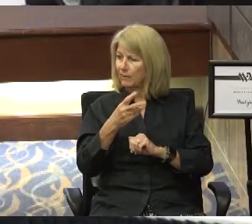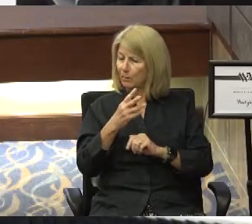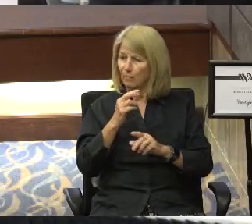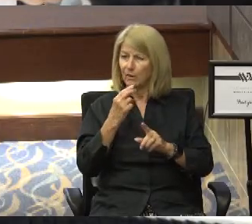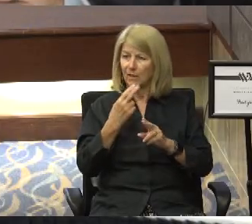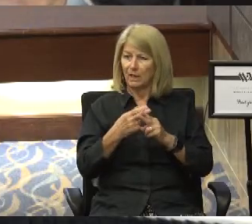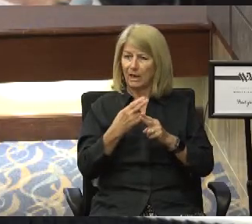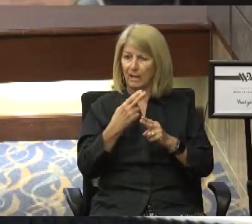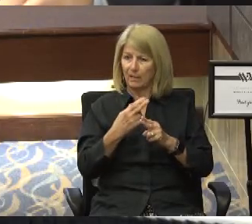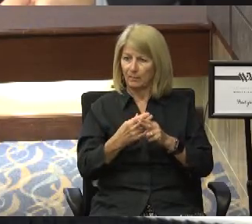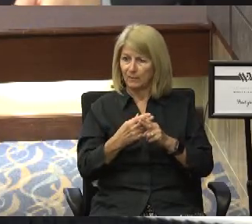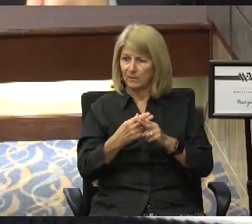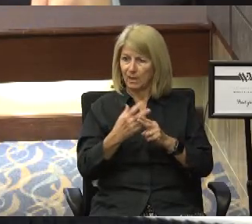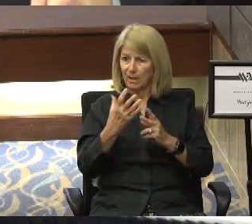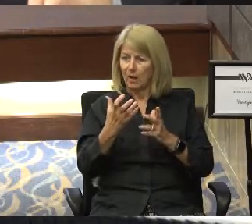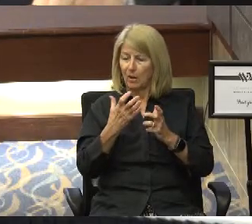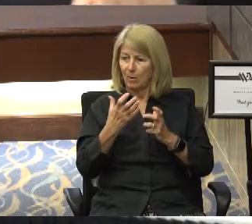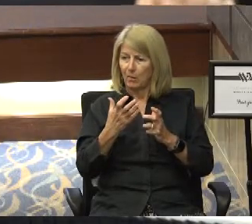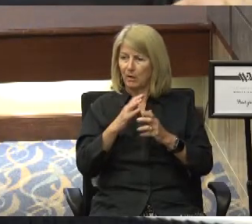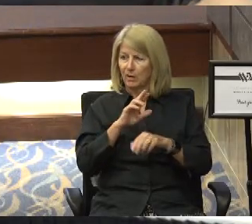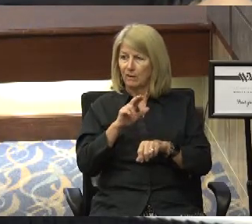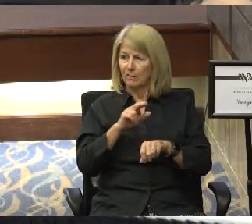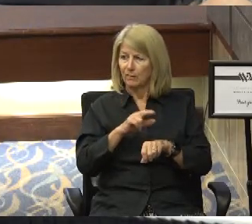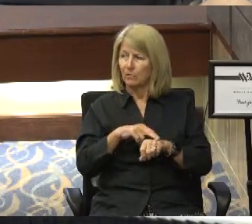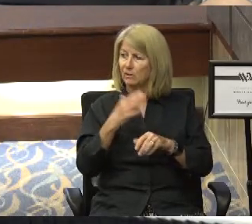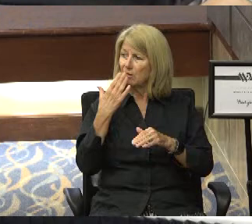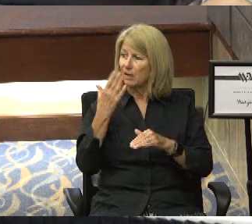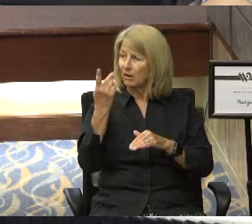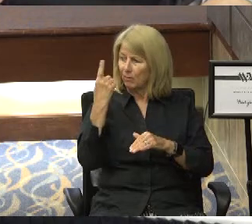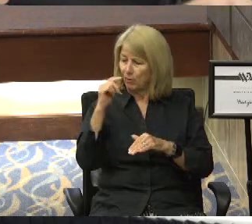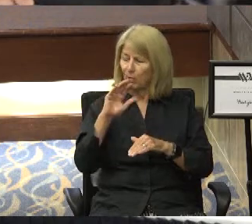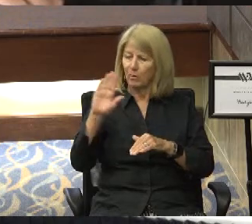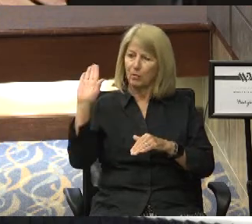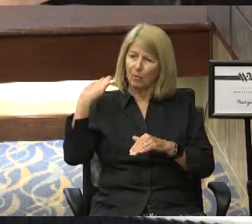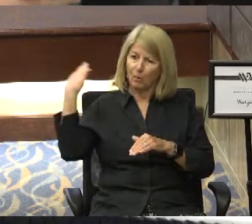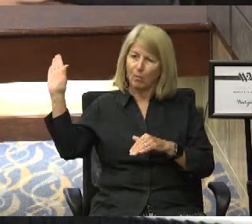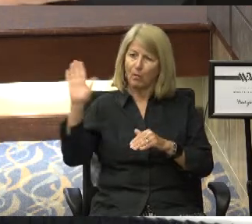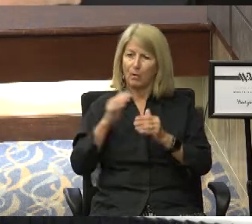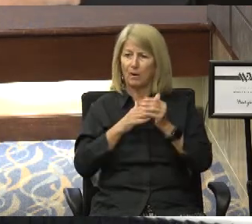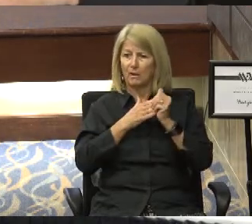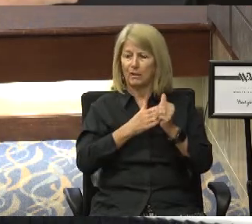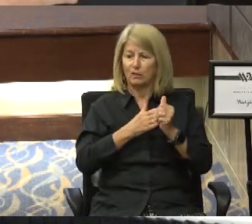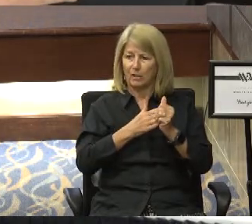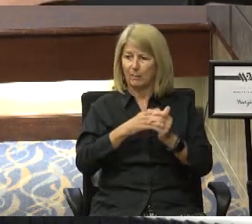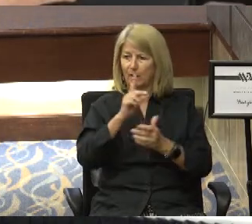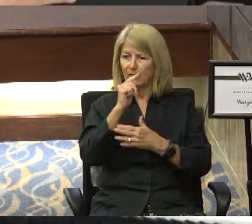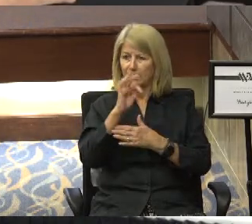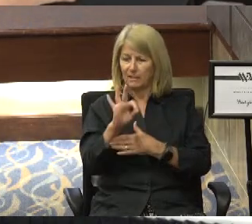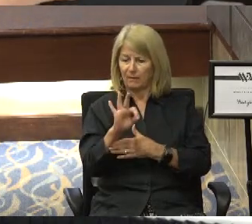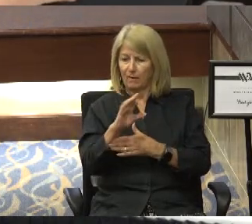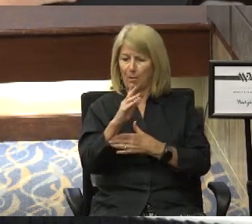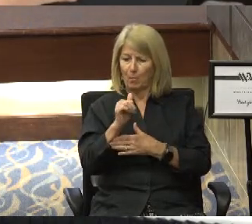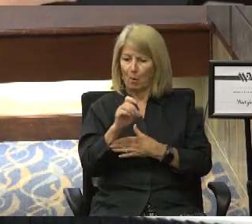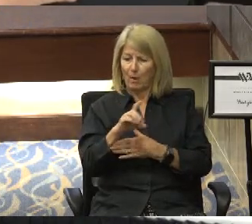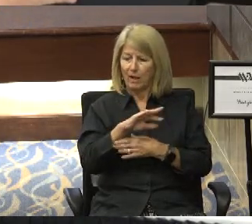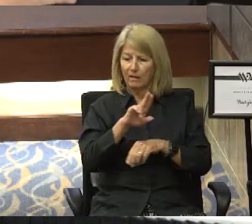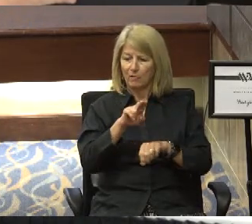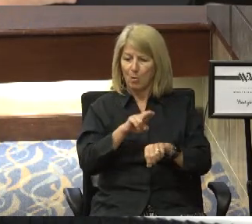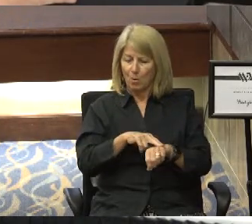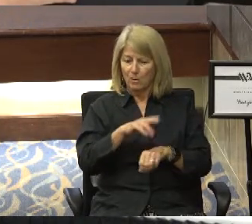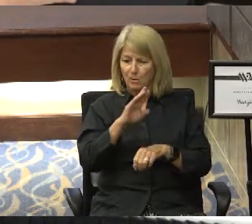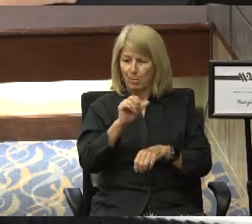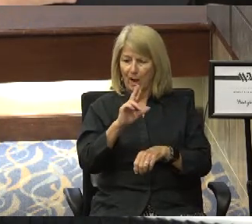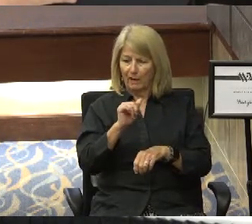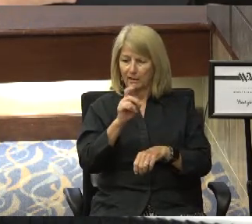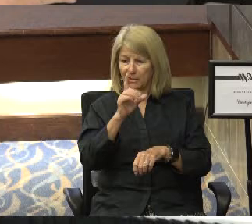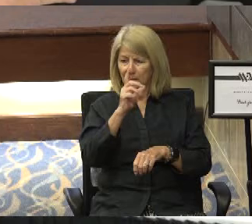emphasize those. I wanted to, of course, thank y'all for your leadership, the TIF board, and of course Bradley on this. Also, I wanted to